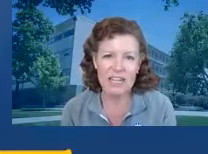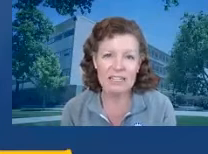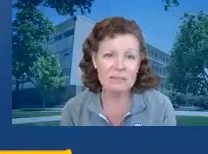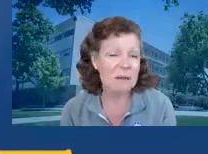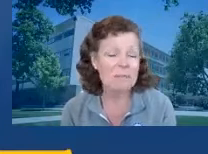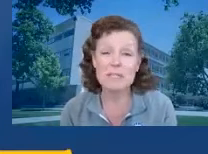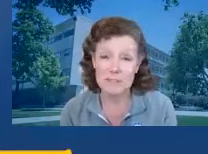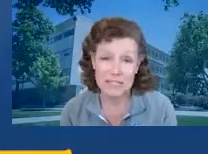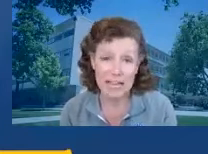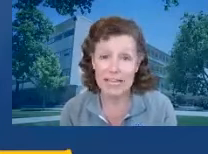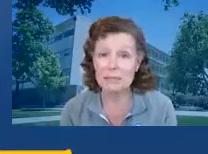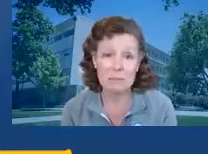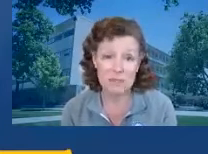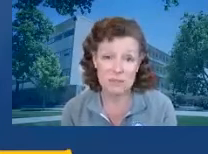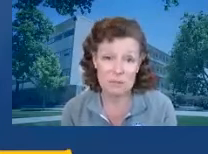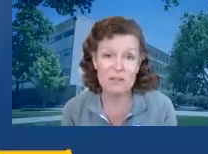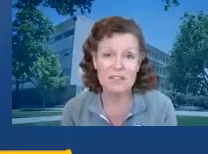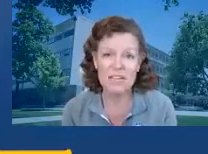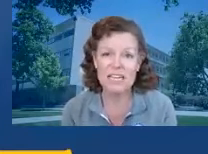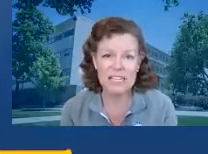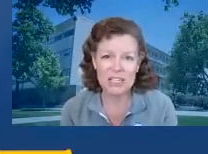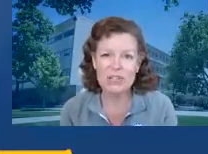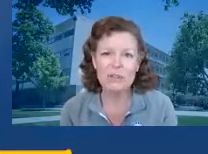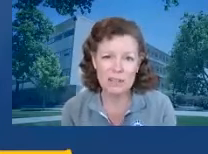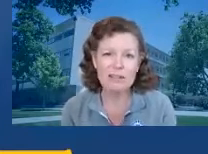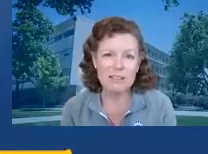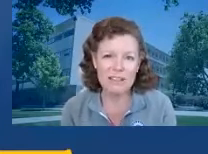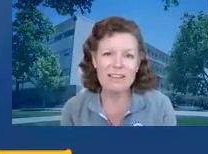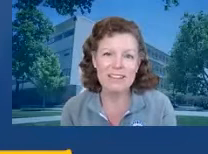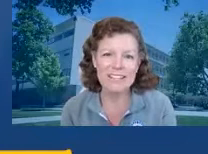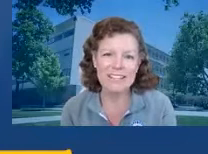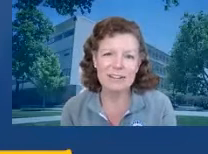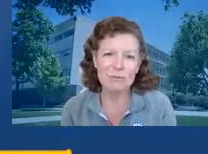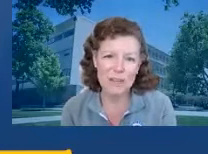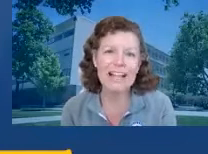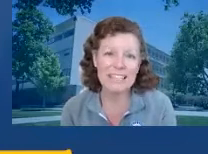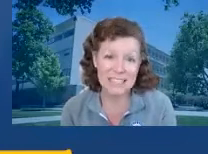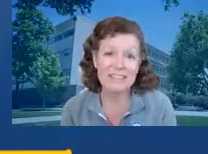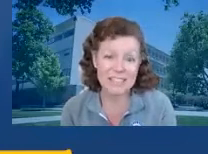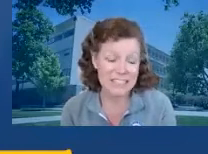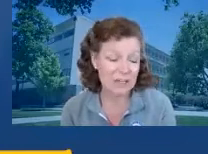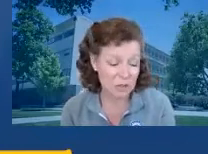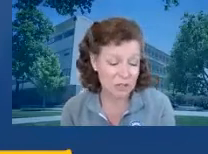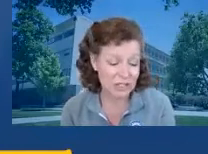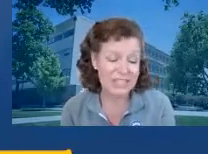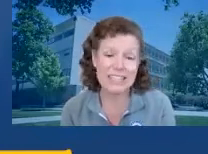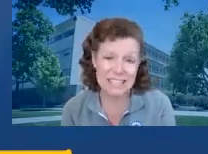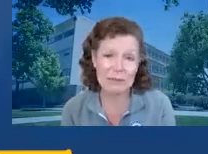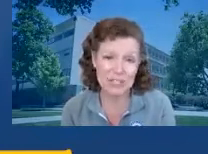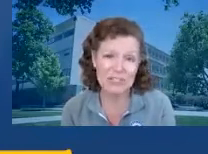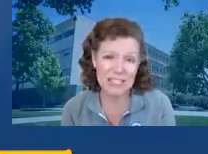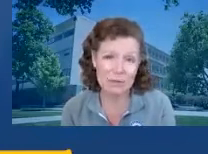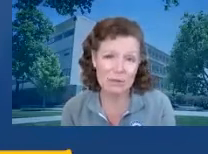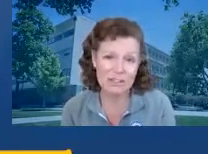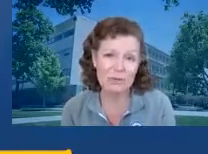educators, as members of society, as members of community, to heal the realities of a sick world, healing the